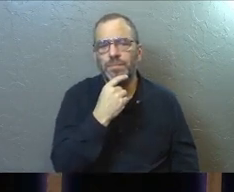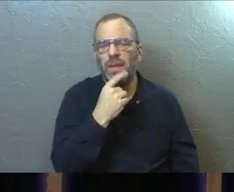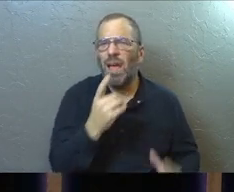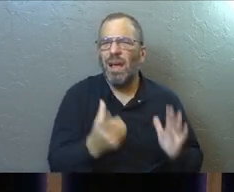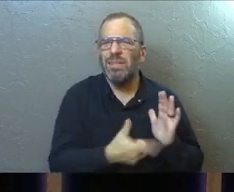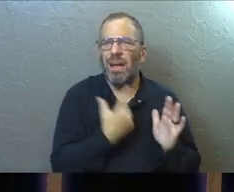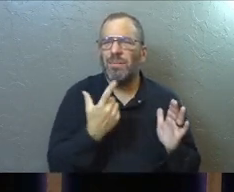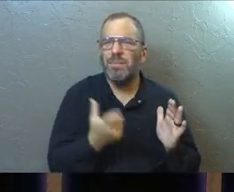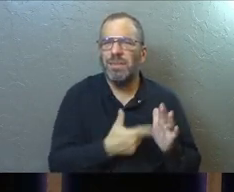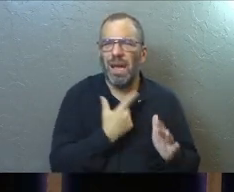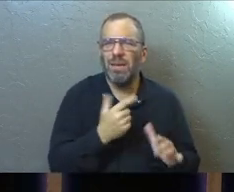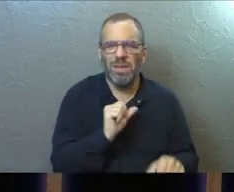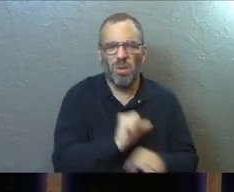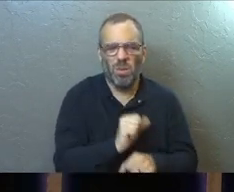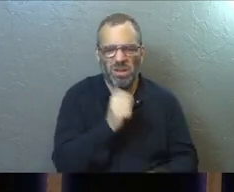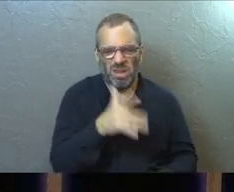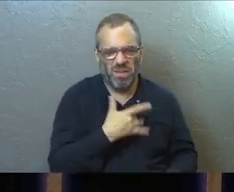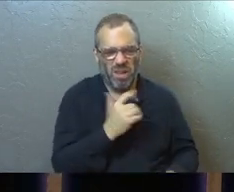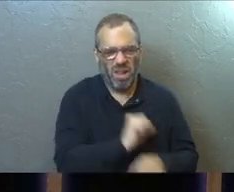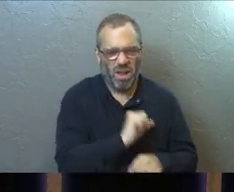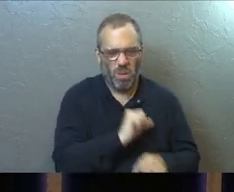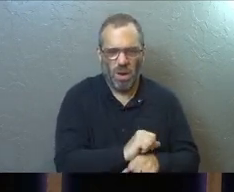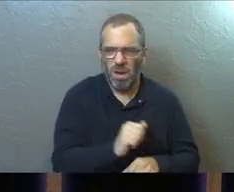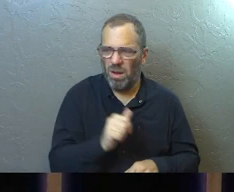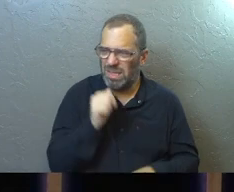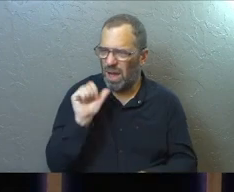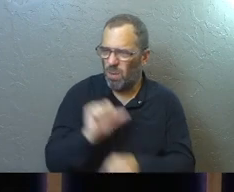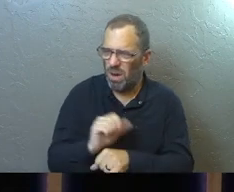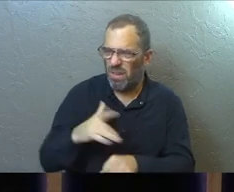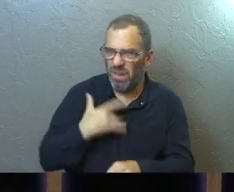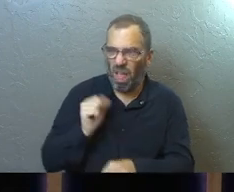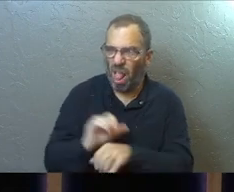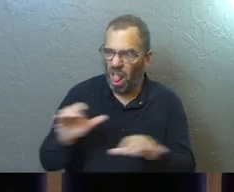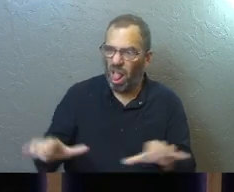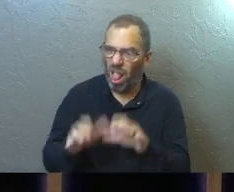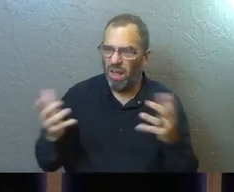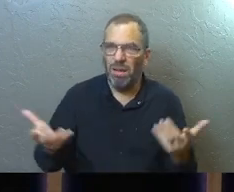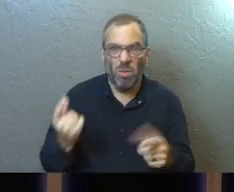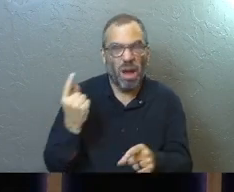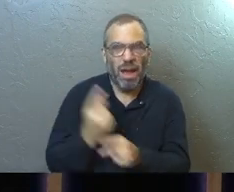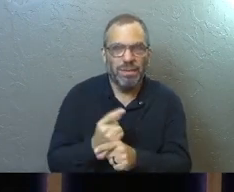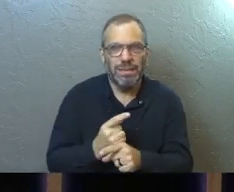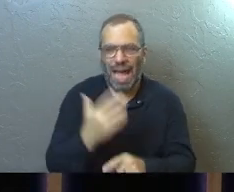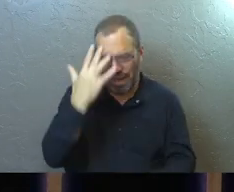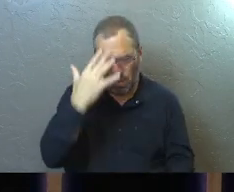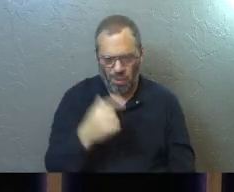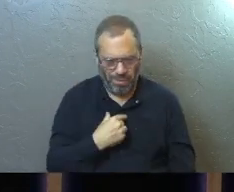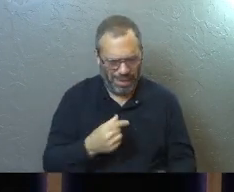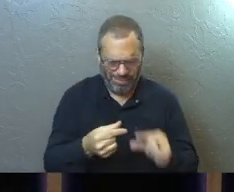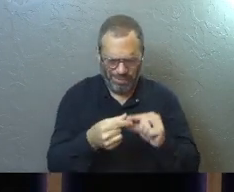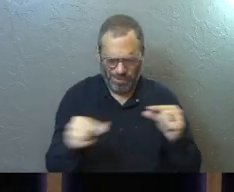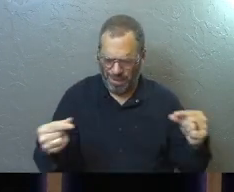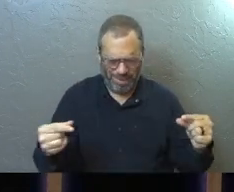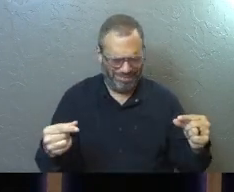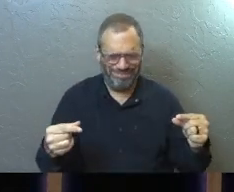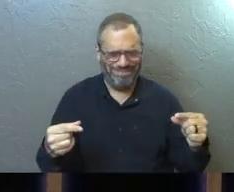Sometimes there's things that are work that don't feel like work, and there's things that is not work that feels like work. And I know my grammar was wrong in